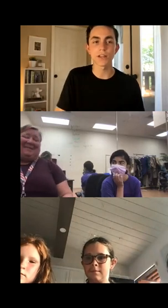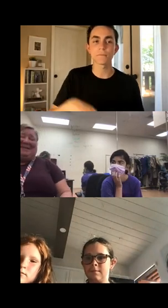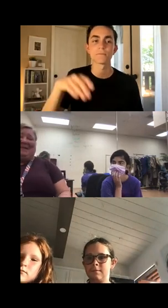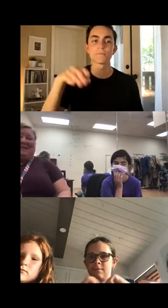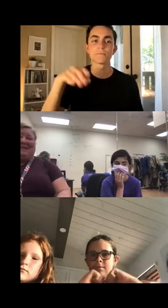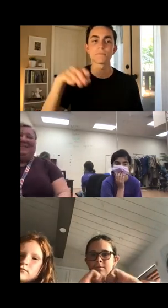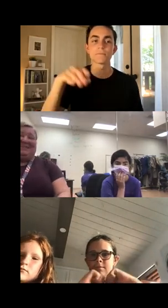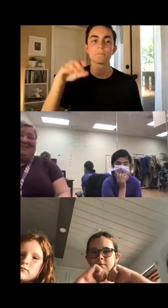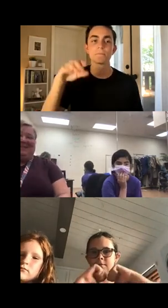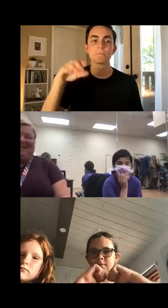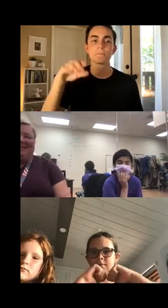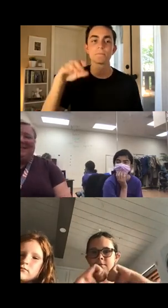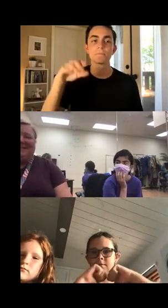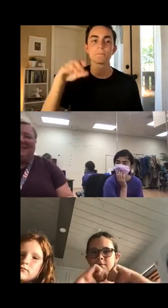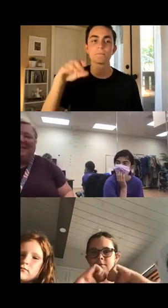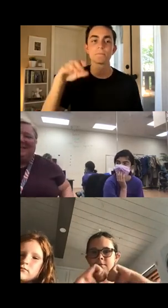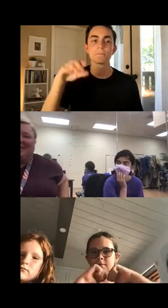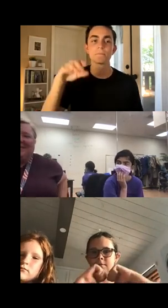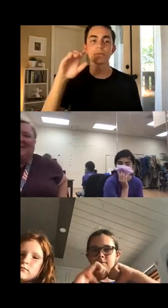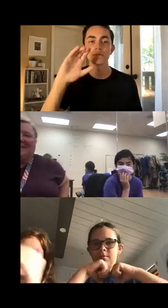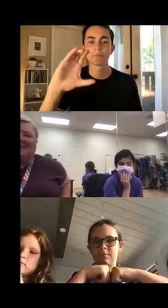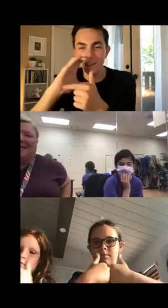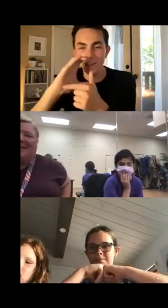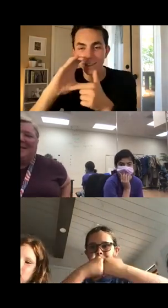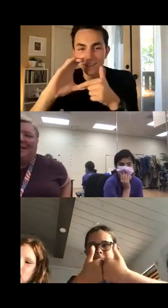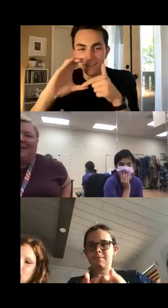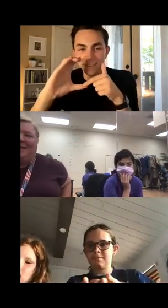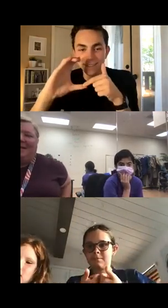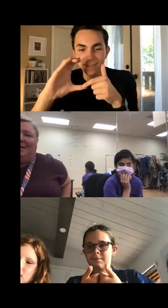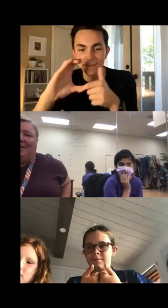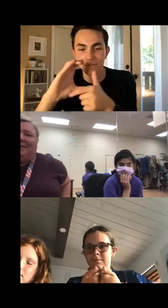Let's try, Do you know it? like,